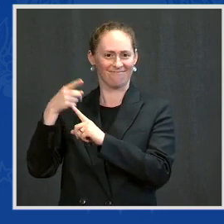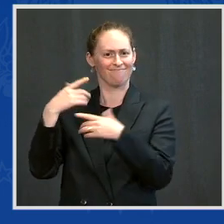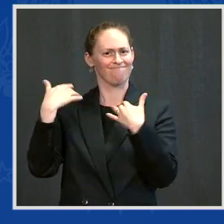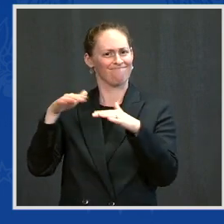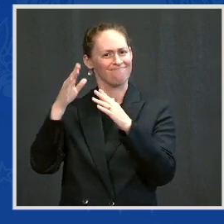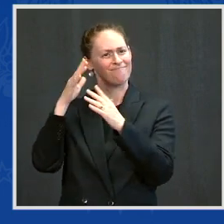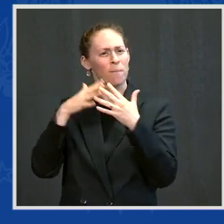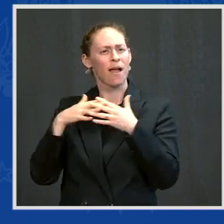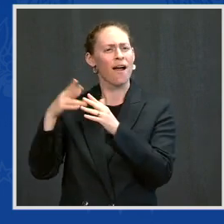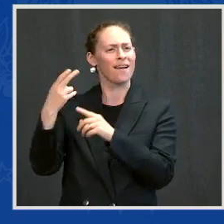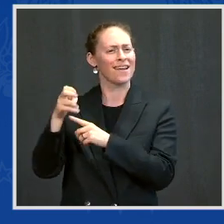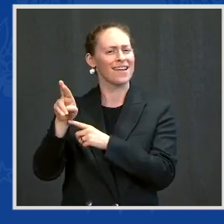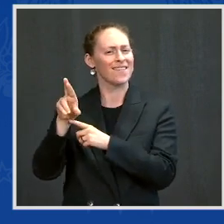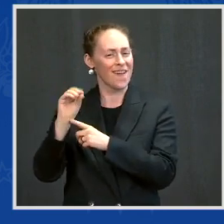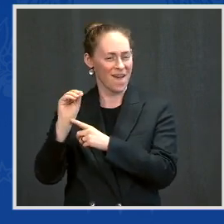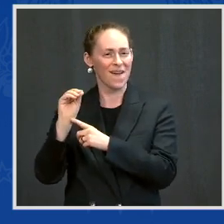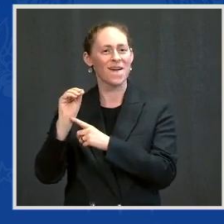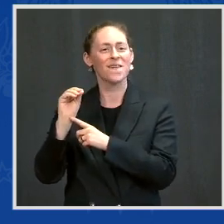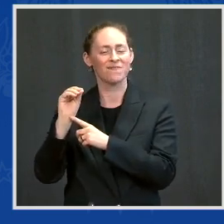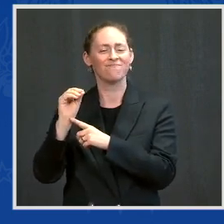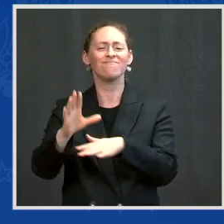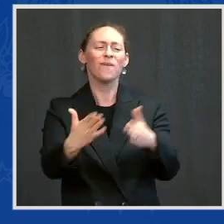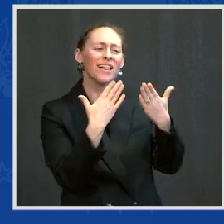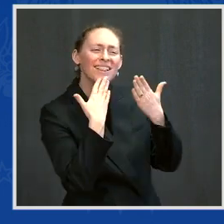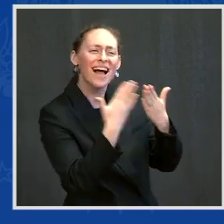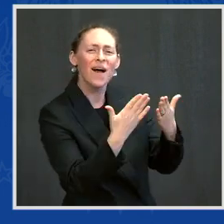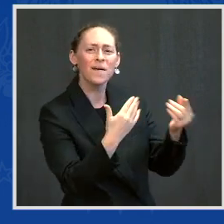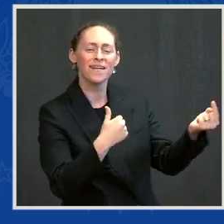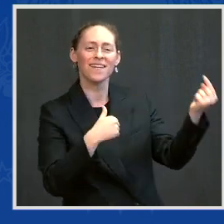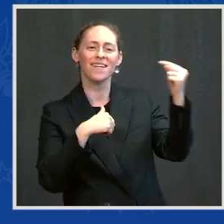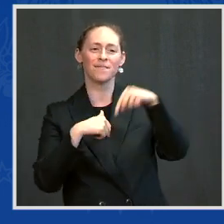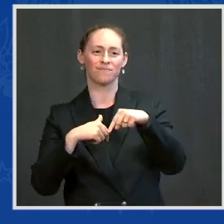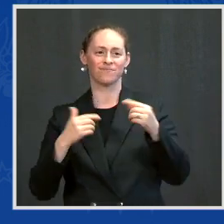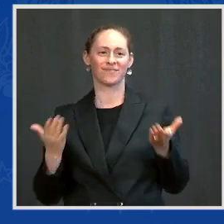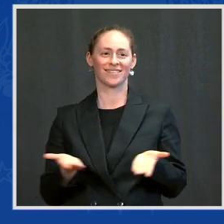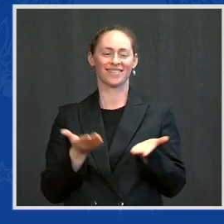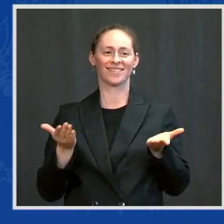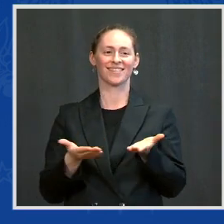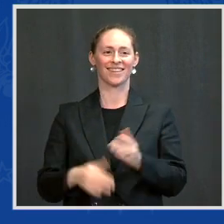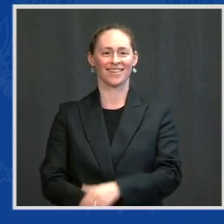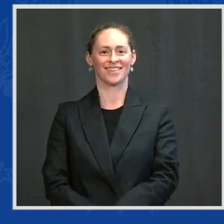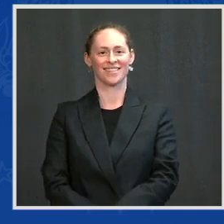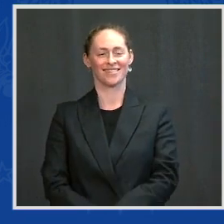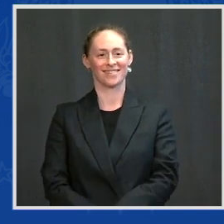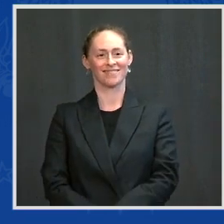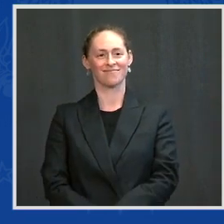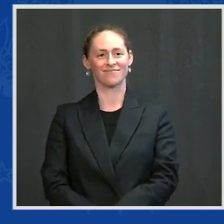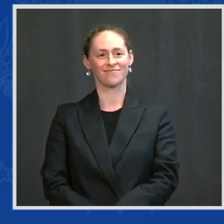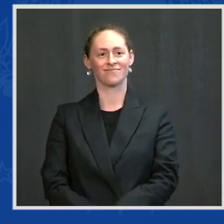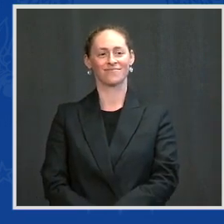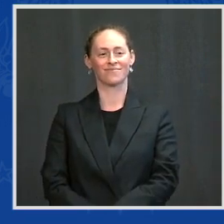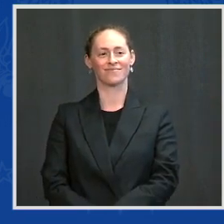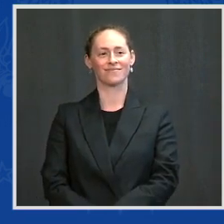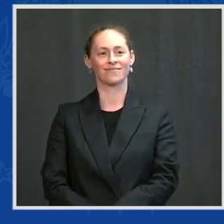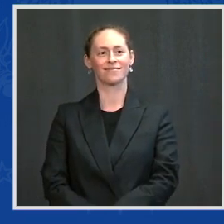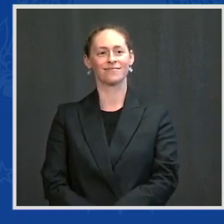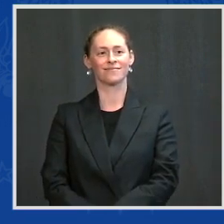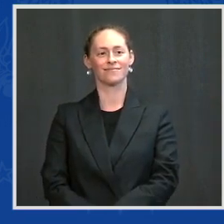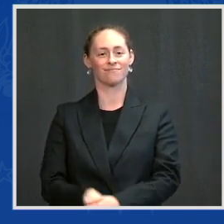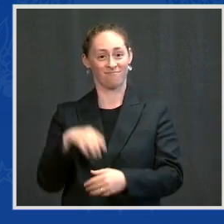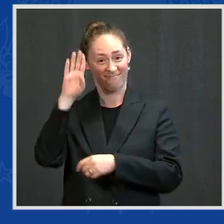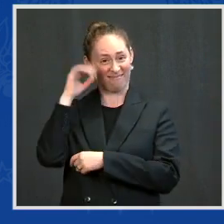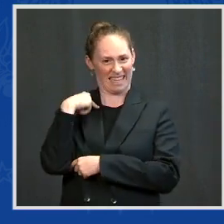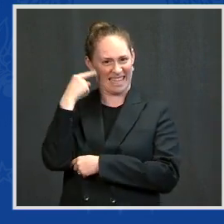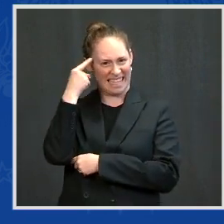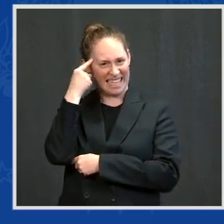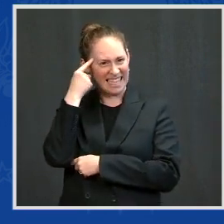know that there's ever been an award of the Medal of Honor with the head of state of the country where the award